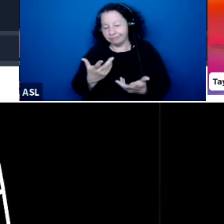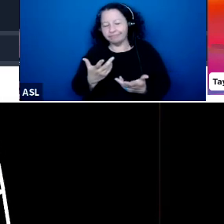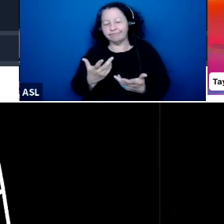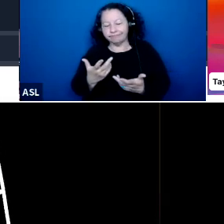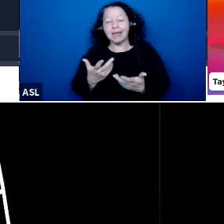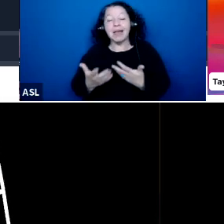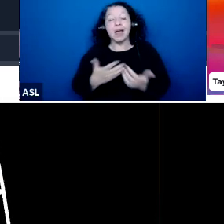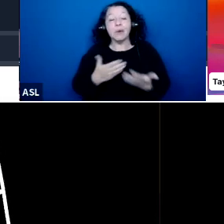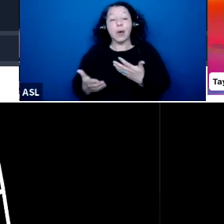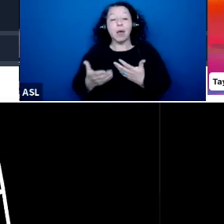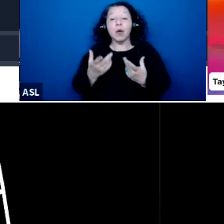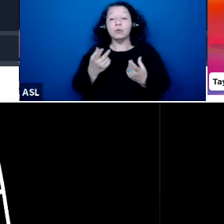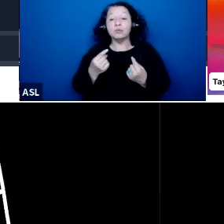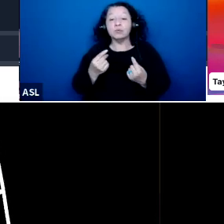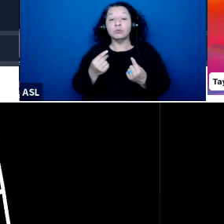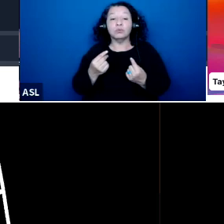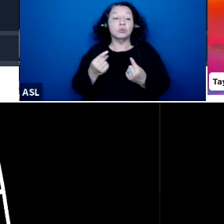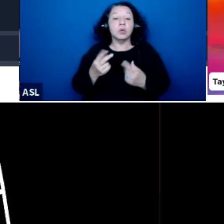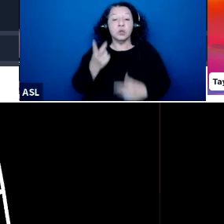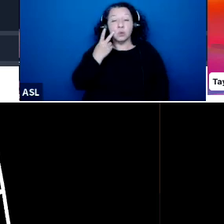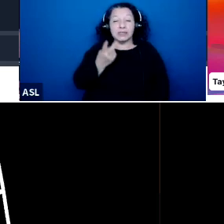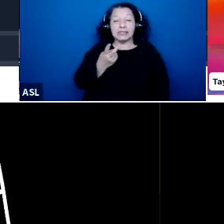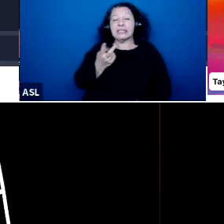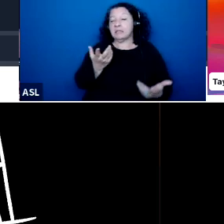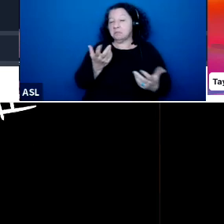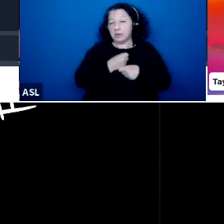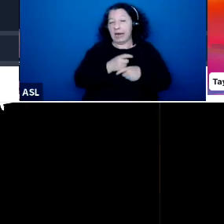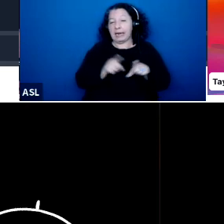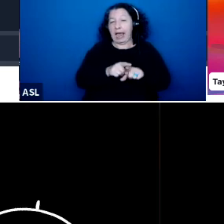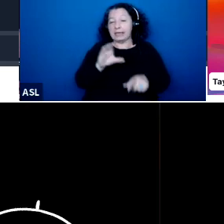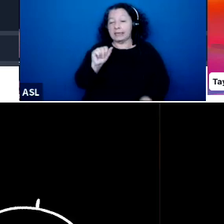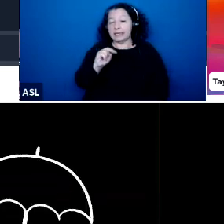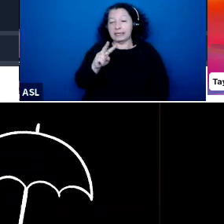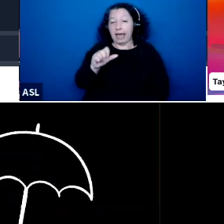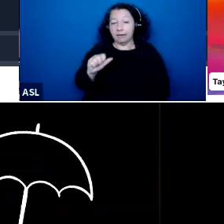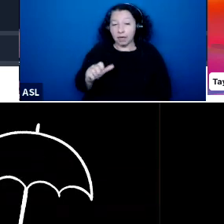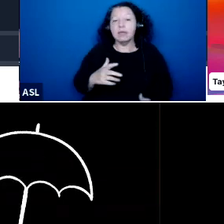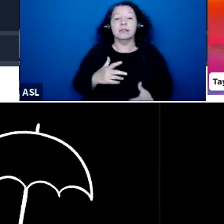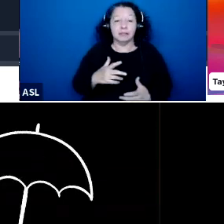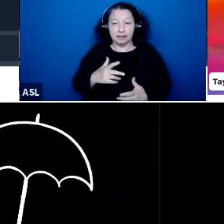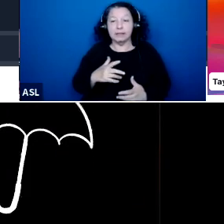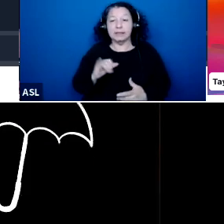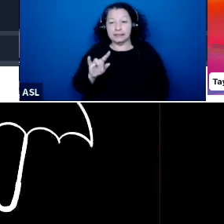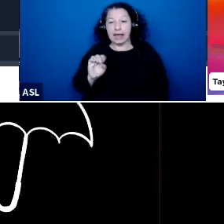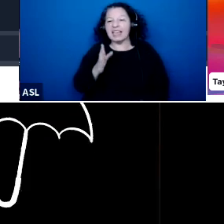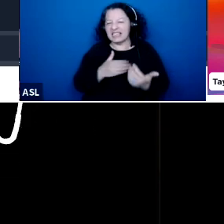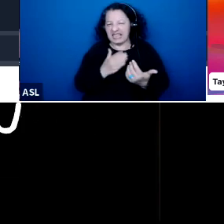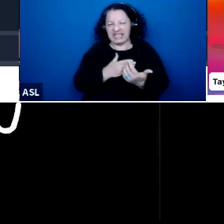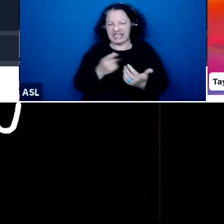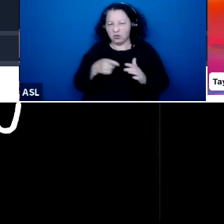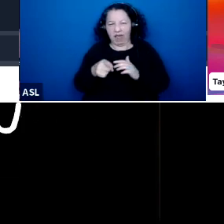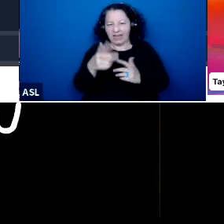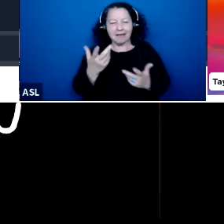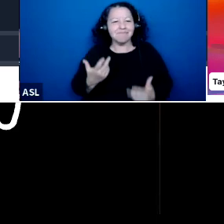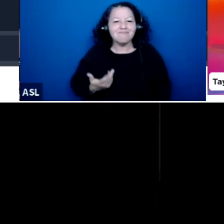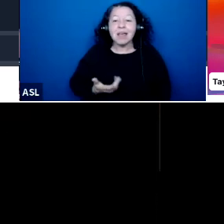out. So this is what you'll see. It's actually built as a Canva site. And it's pretty easy to navigate. I